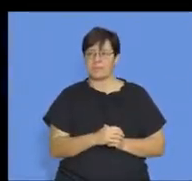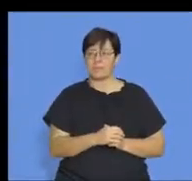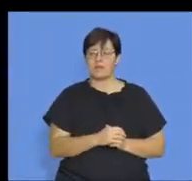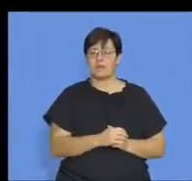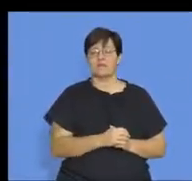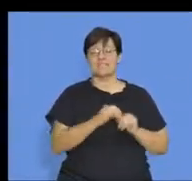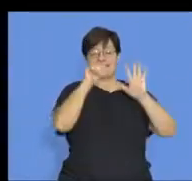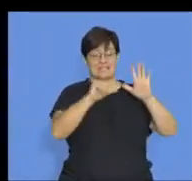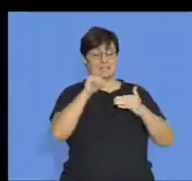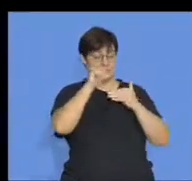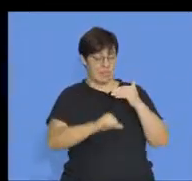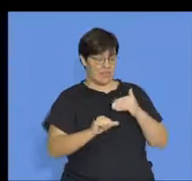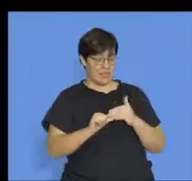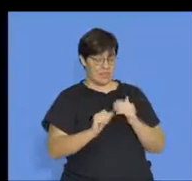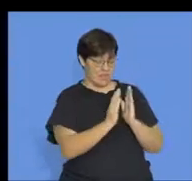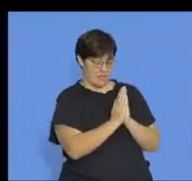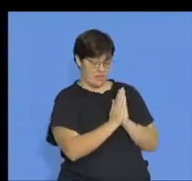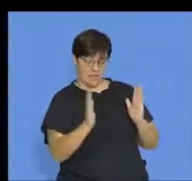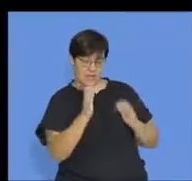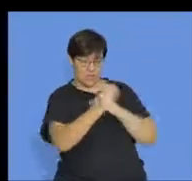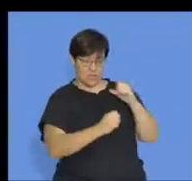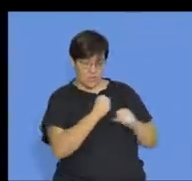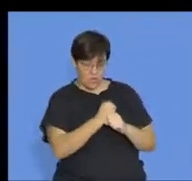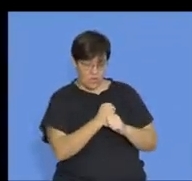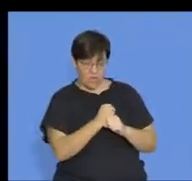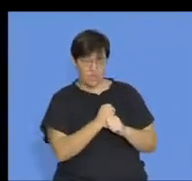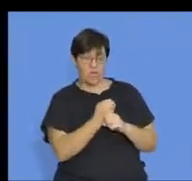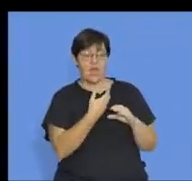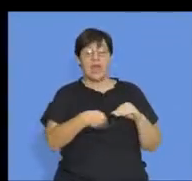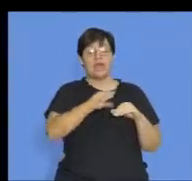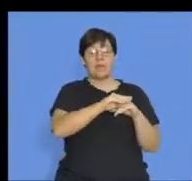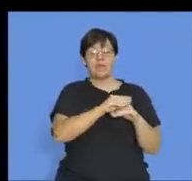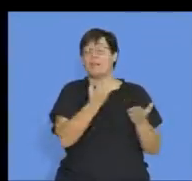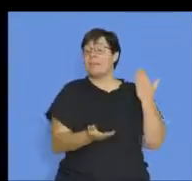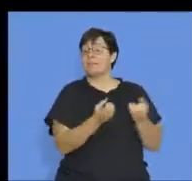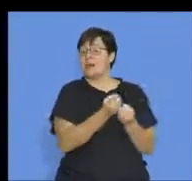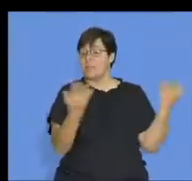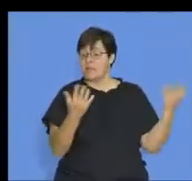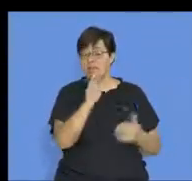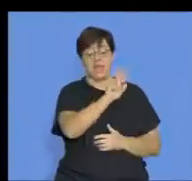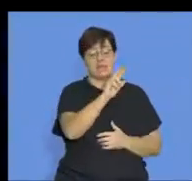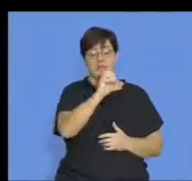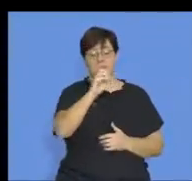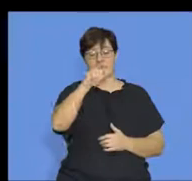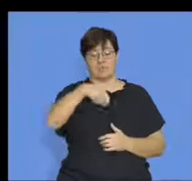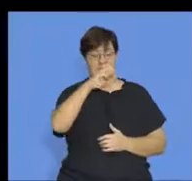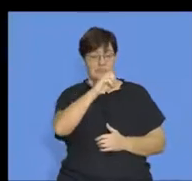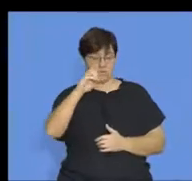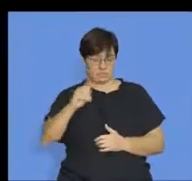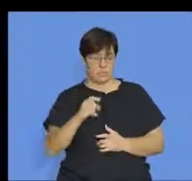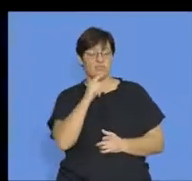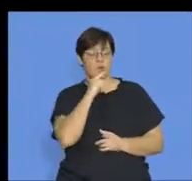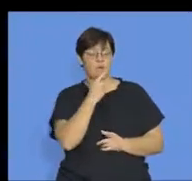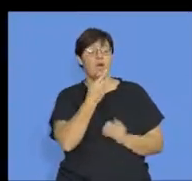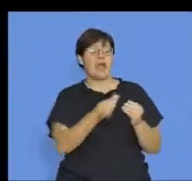the first 6 months of the year, his capital balance is 800,000. So